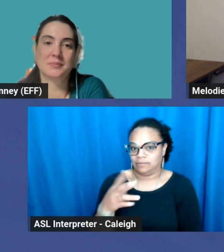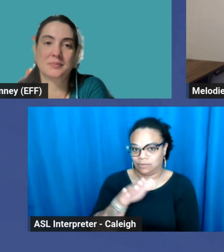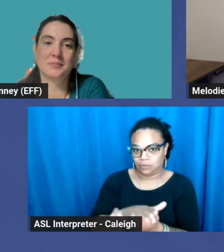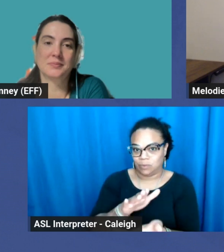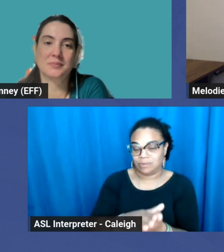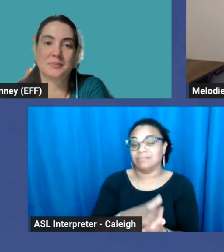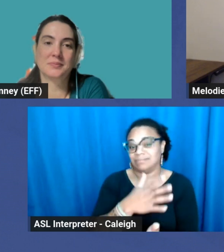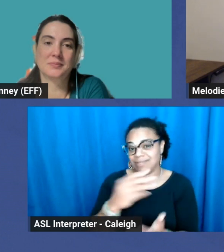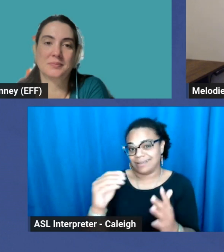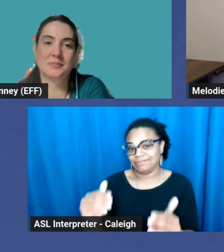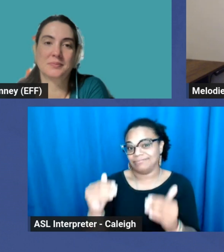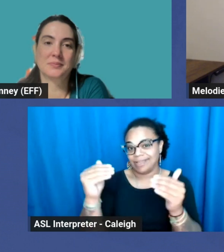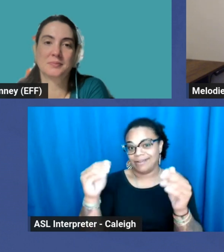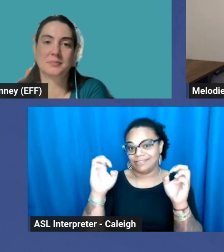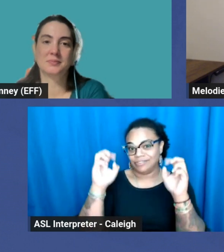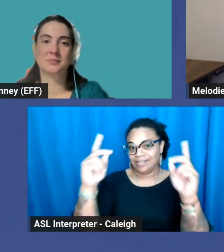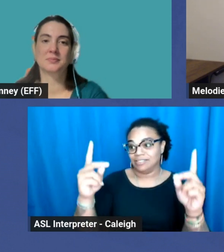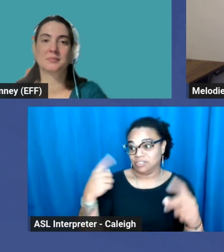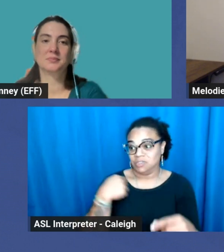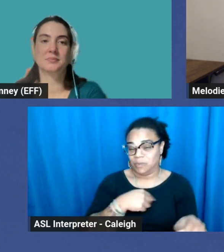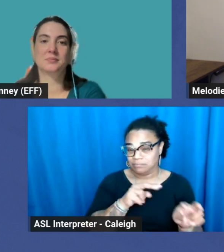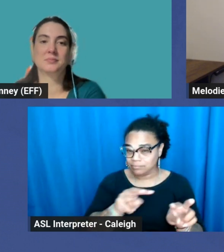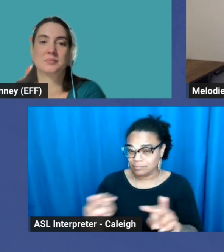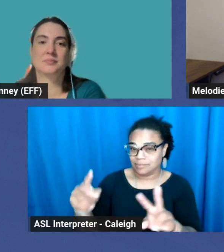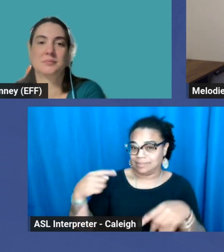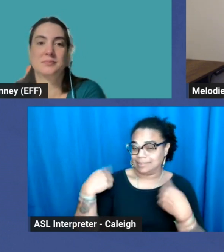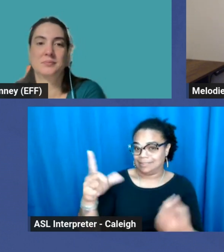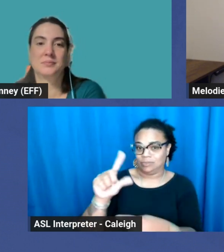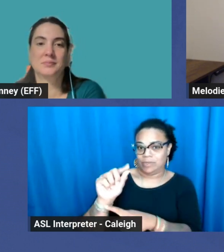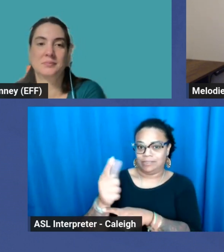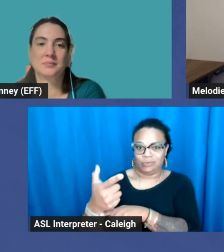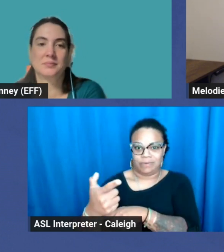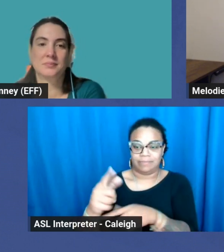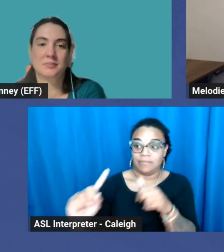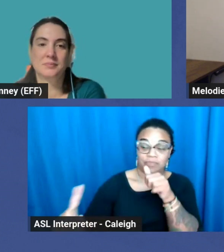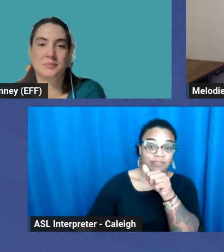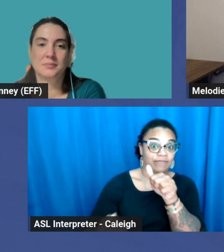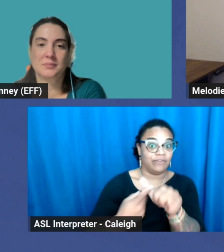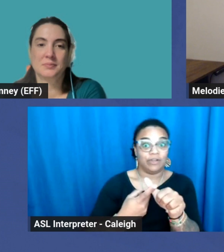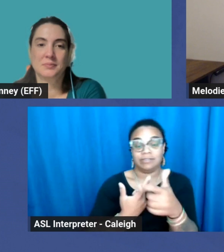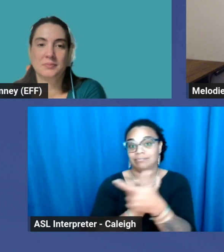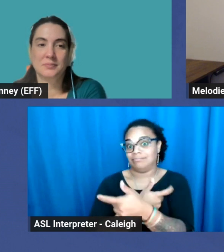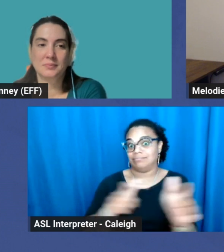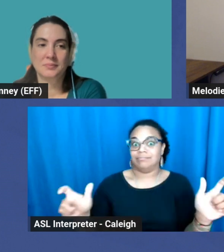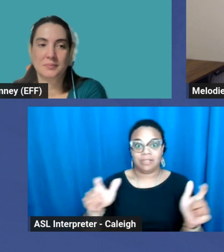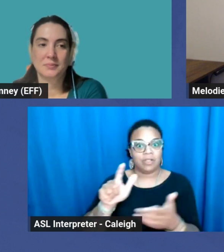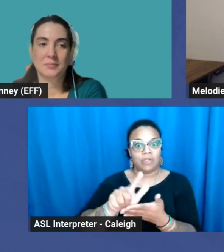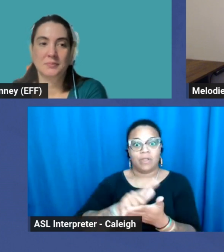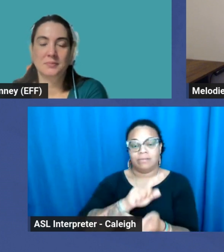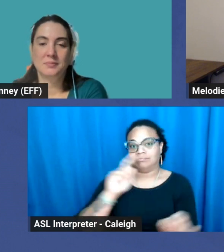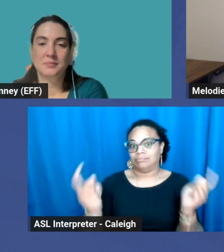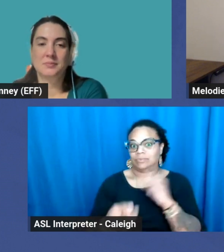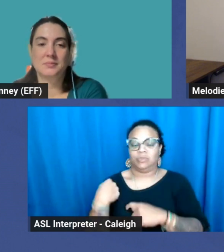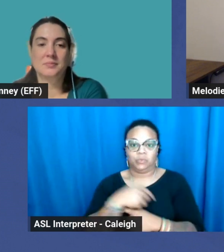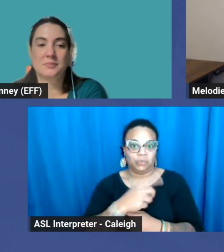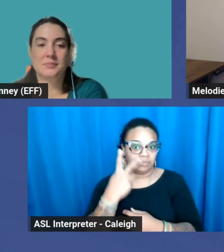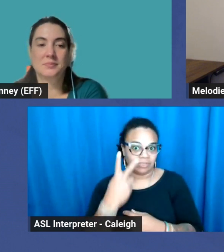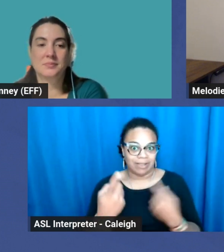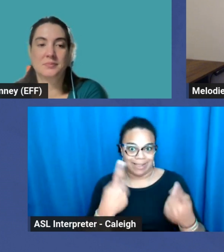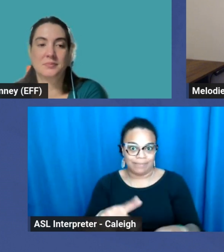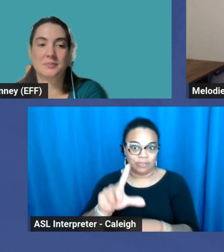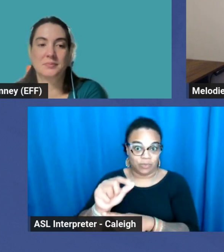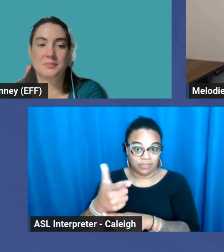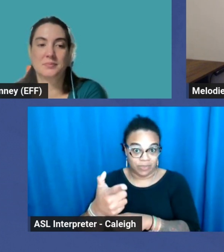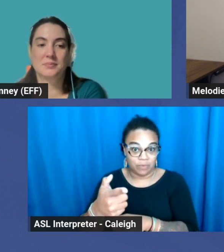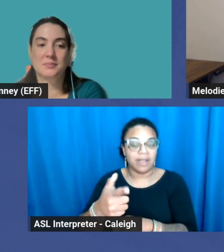education since 2021. And the first wave of legislation we saw in 2021 really targeted